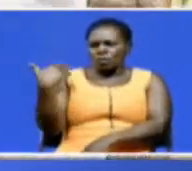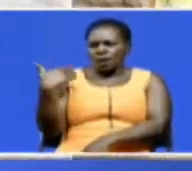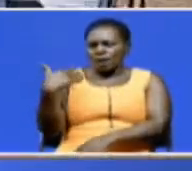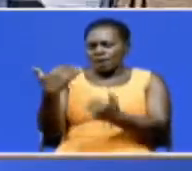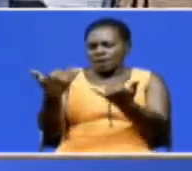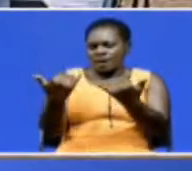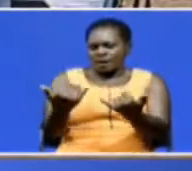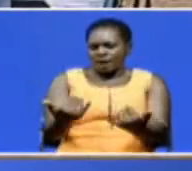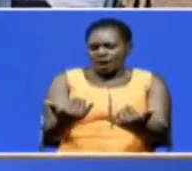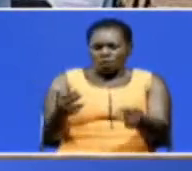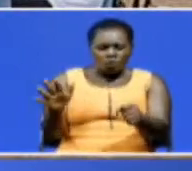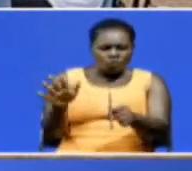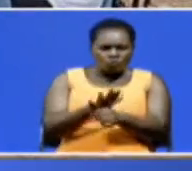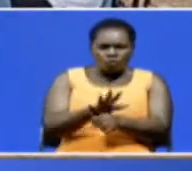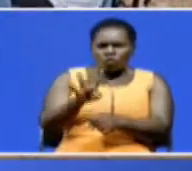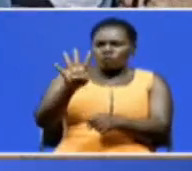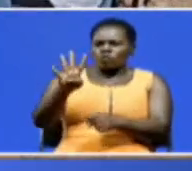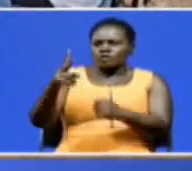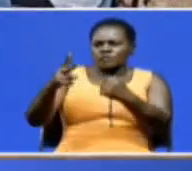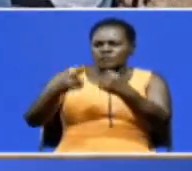figure now brings to